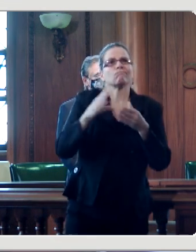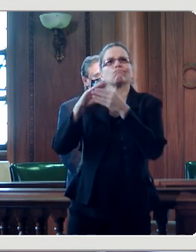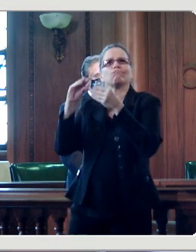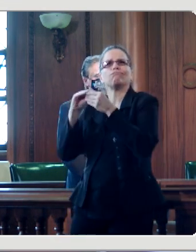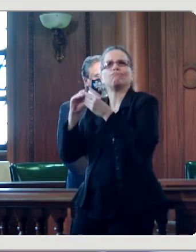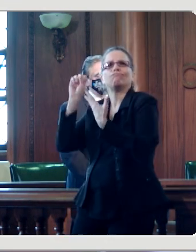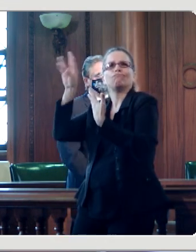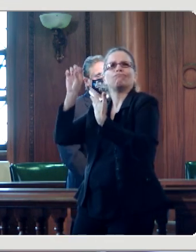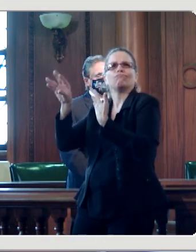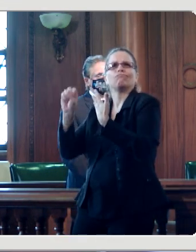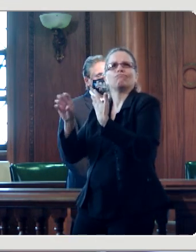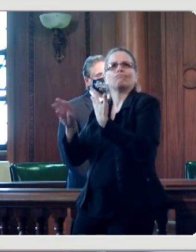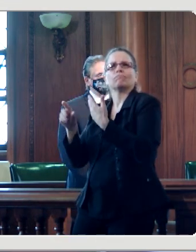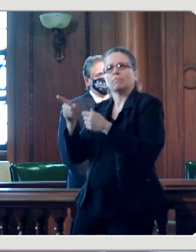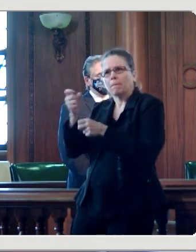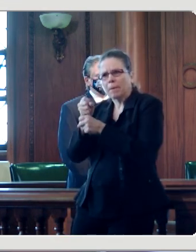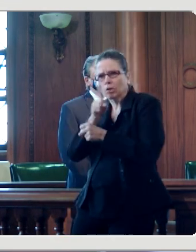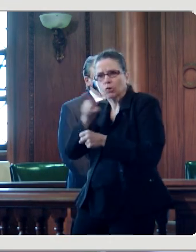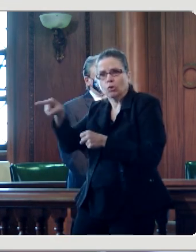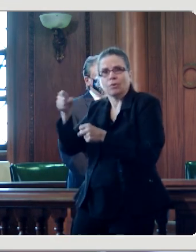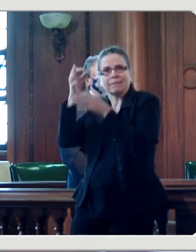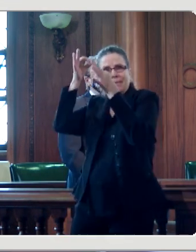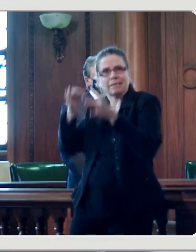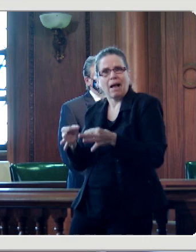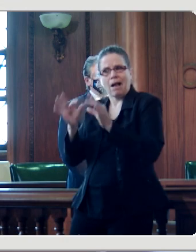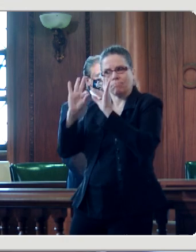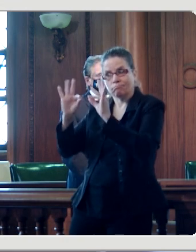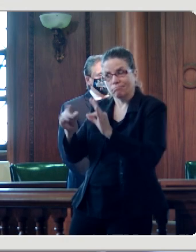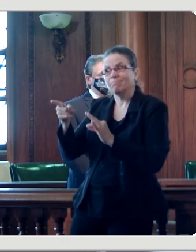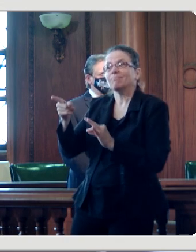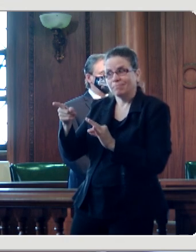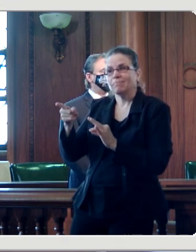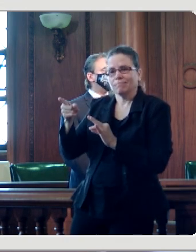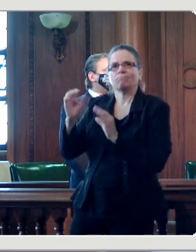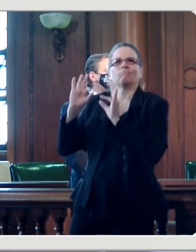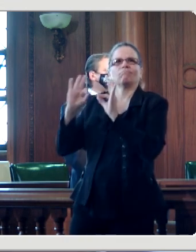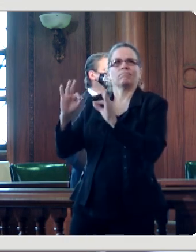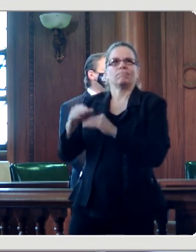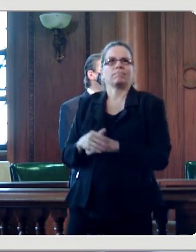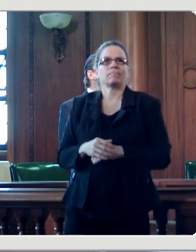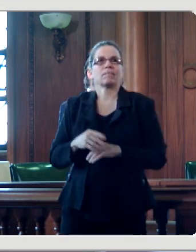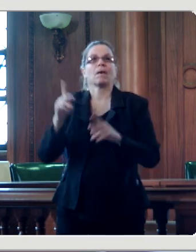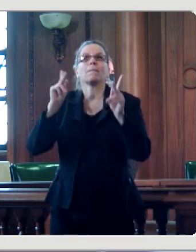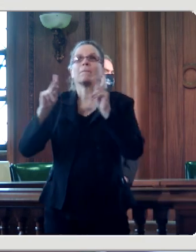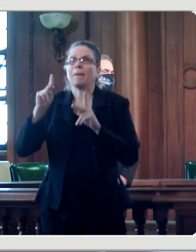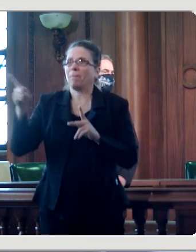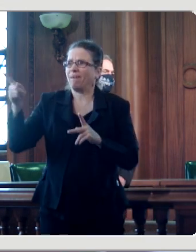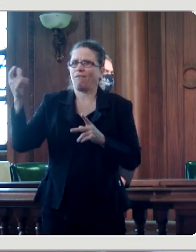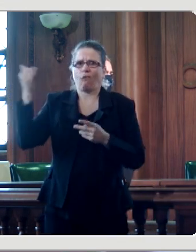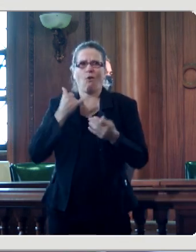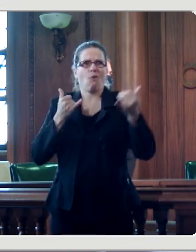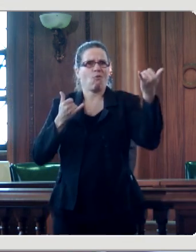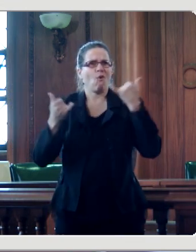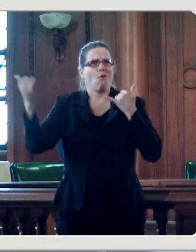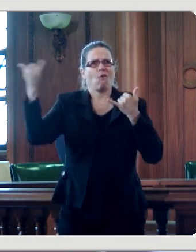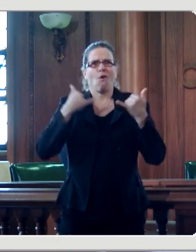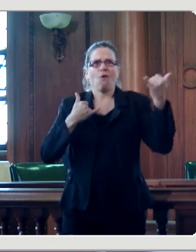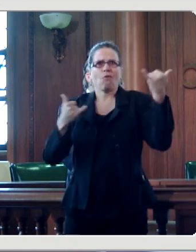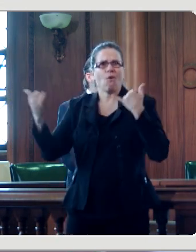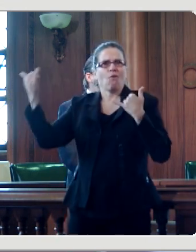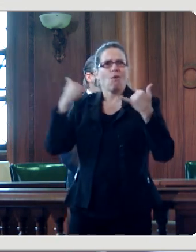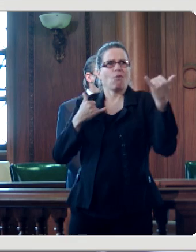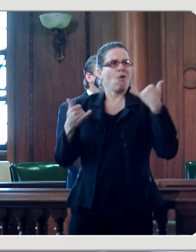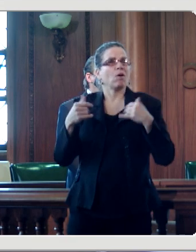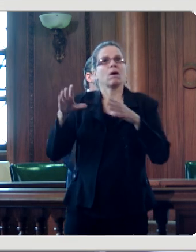that's what we will be doing. I've gotten phone calls from individuals who said, is this task force going to